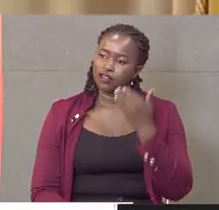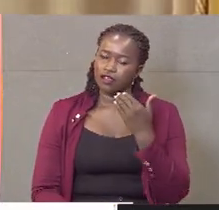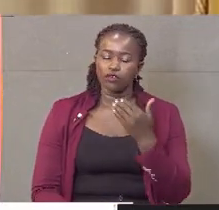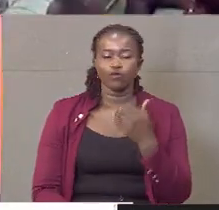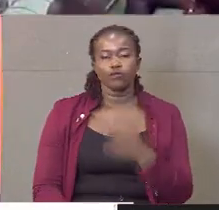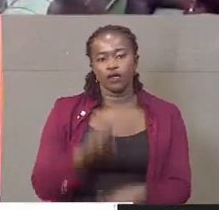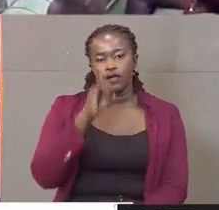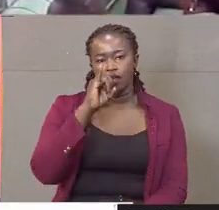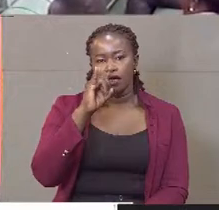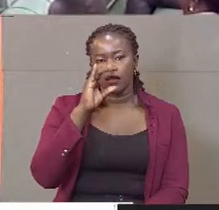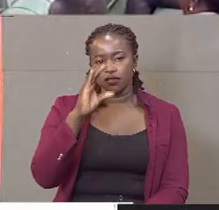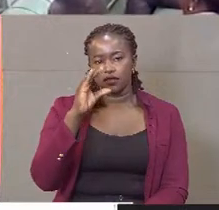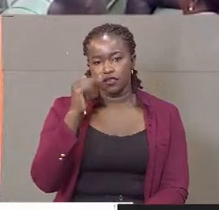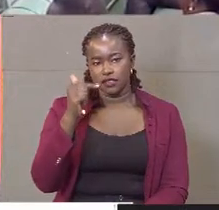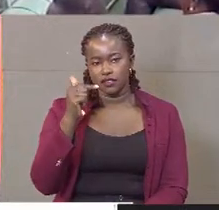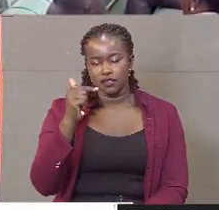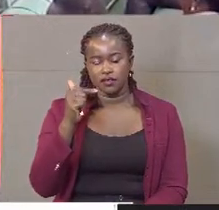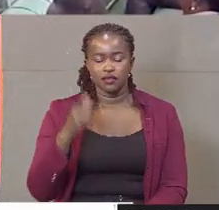ICT.